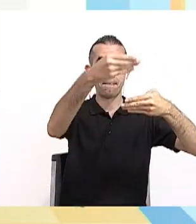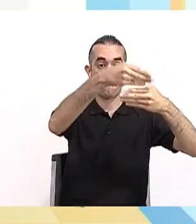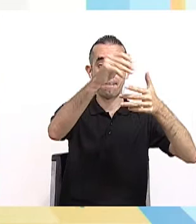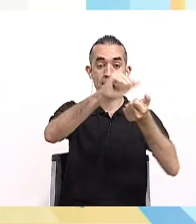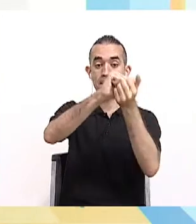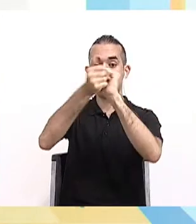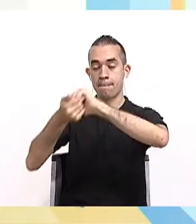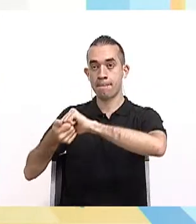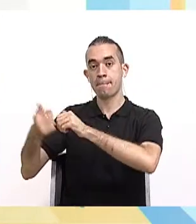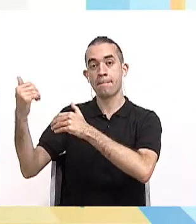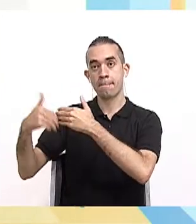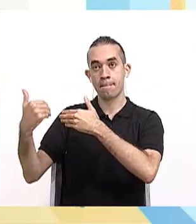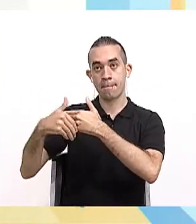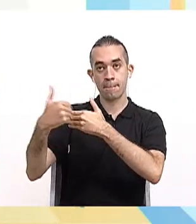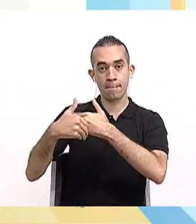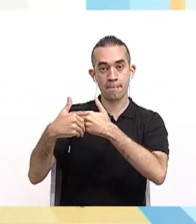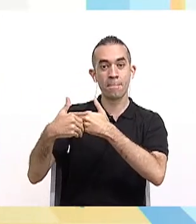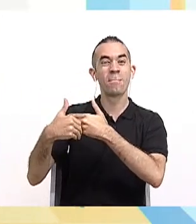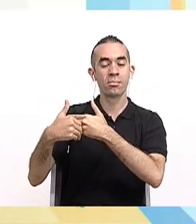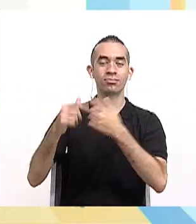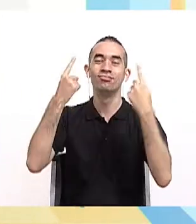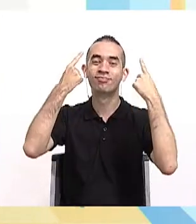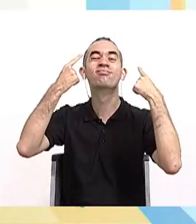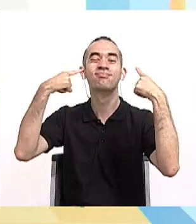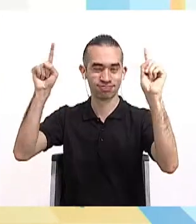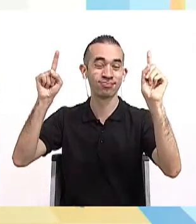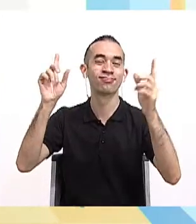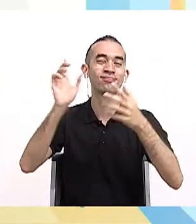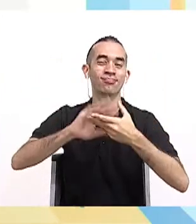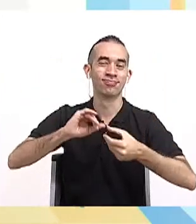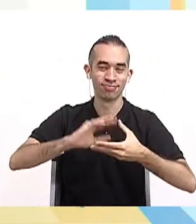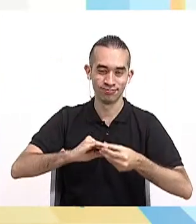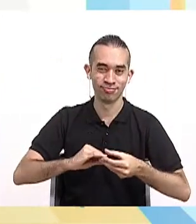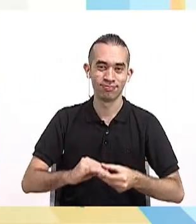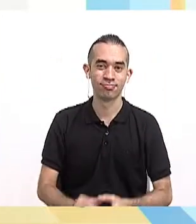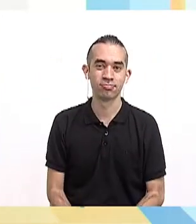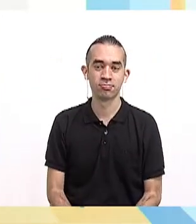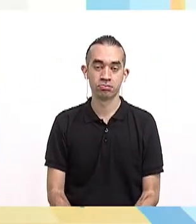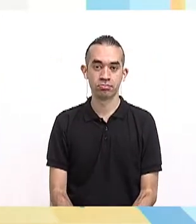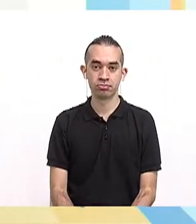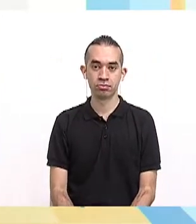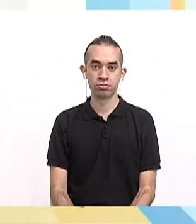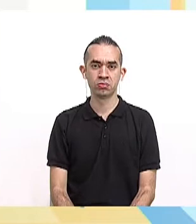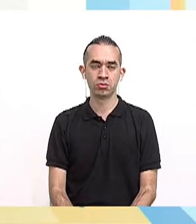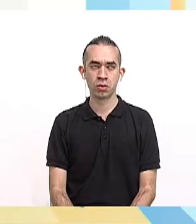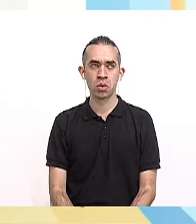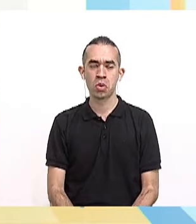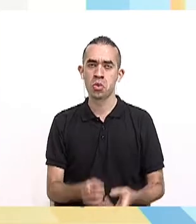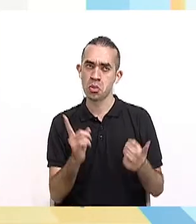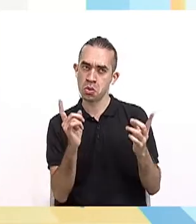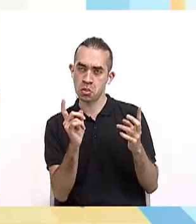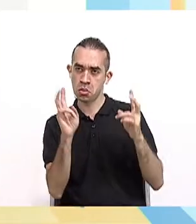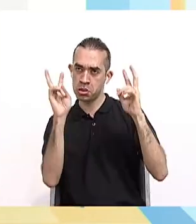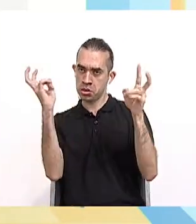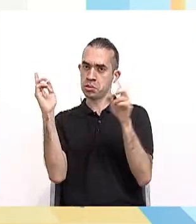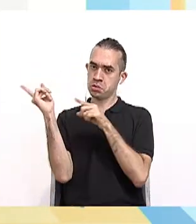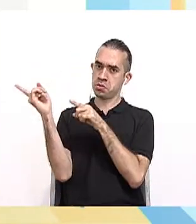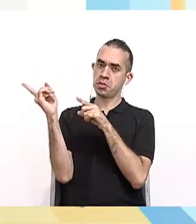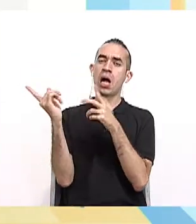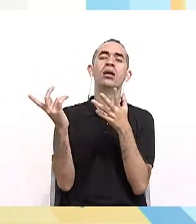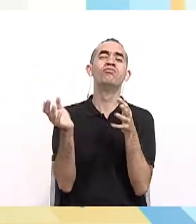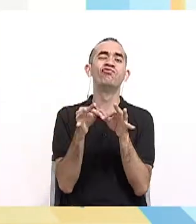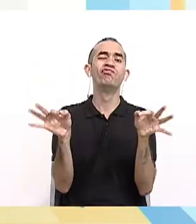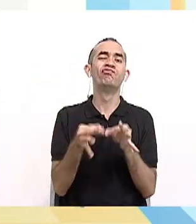Bread, a Success Story. Can you think of the content by looking at the title? That is a